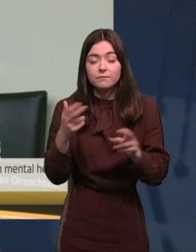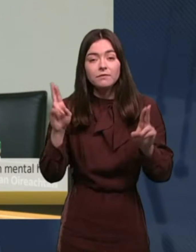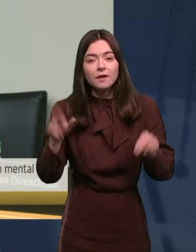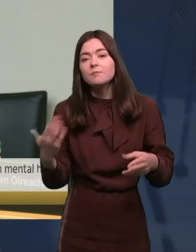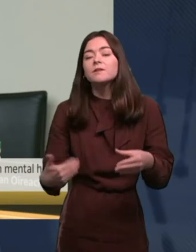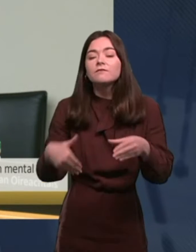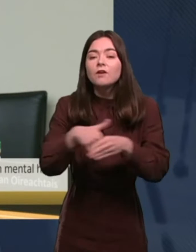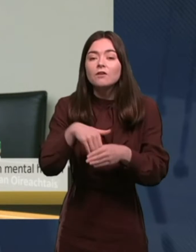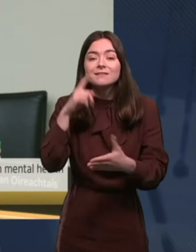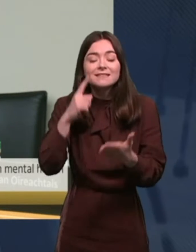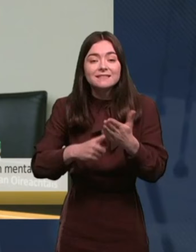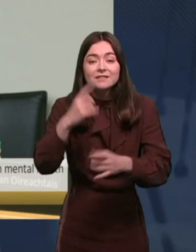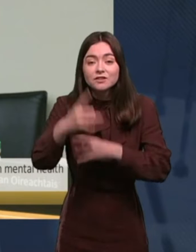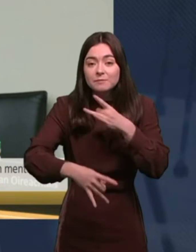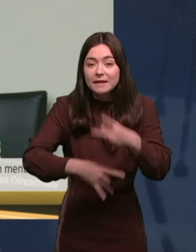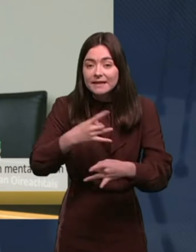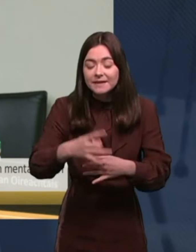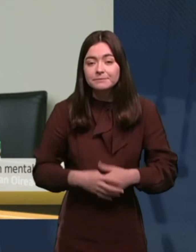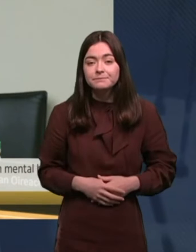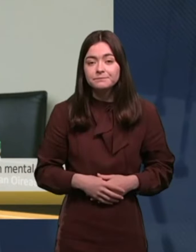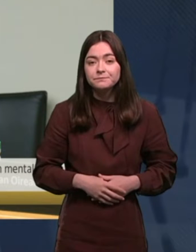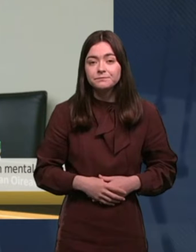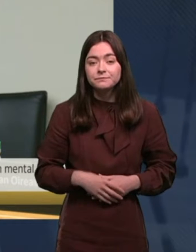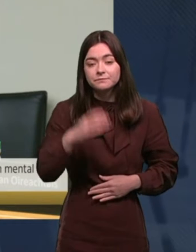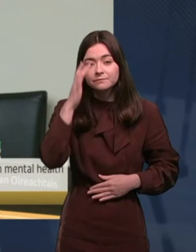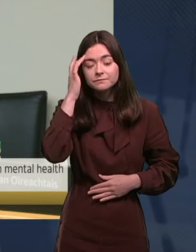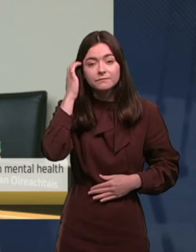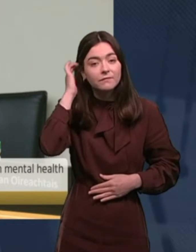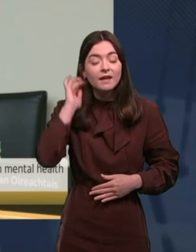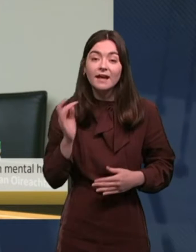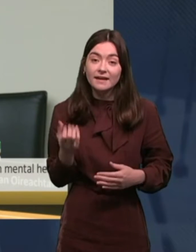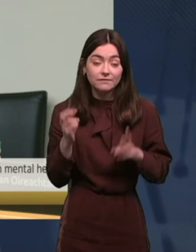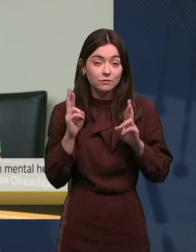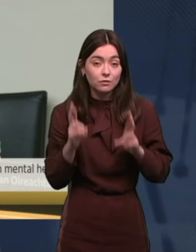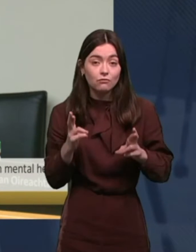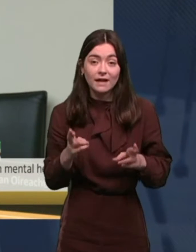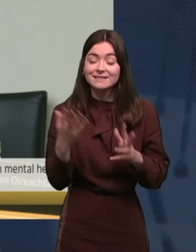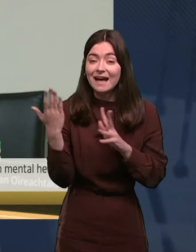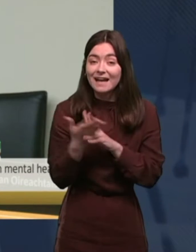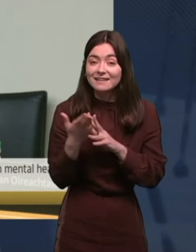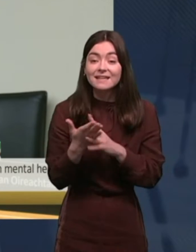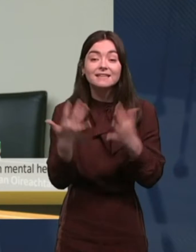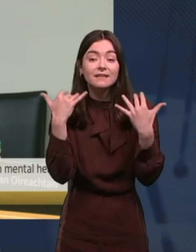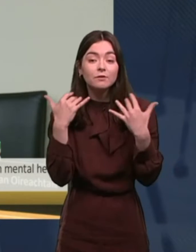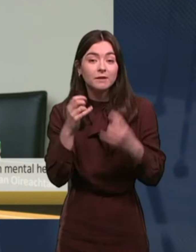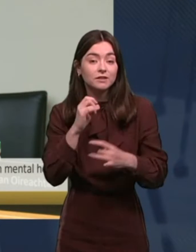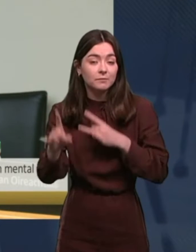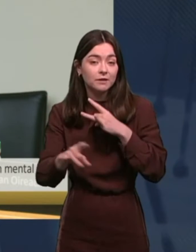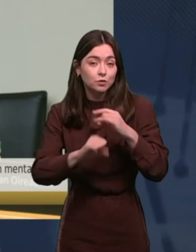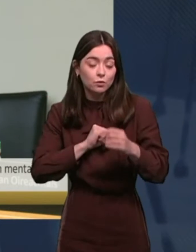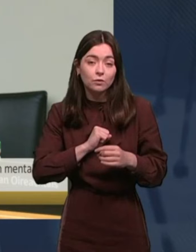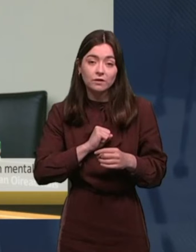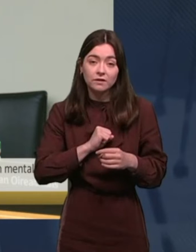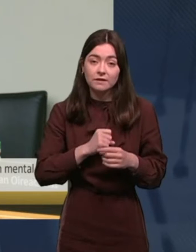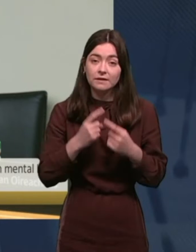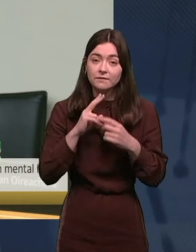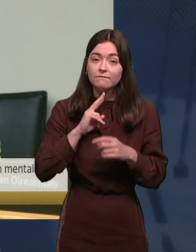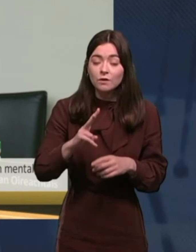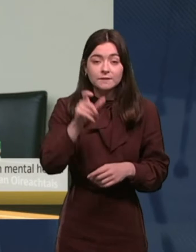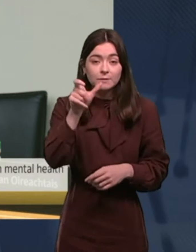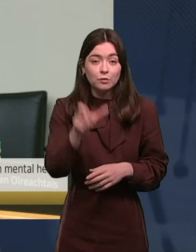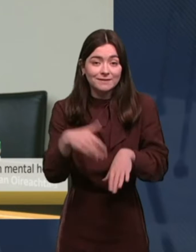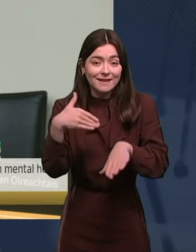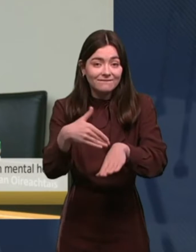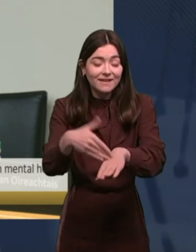decision making and to have the right to access information and ensure that the voice of the person affected is protected.